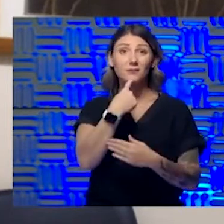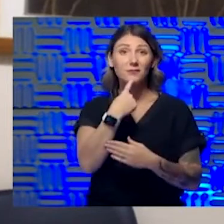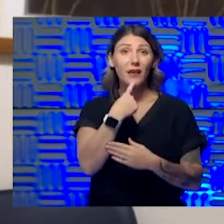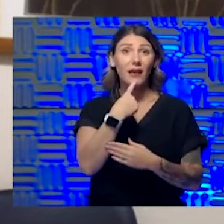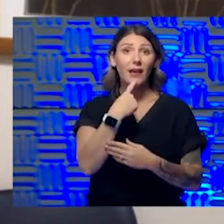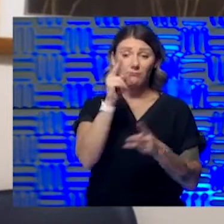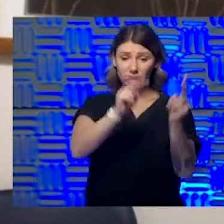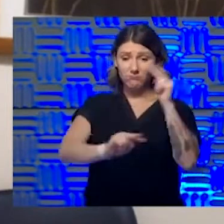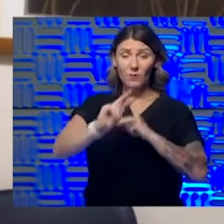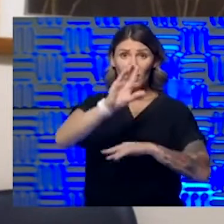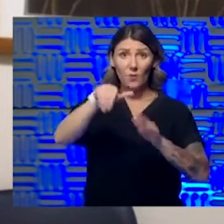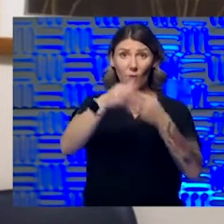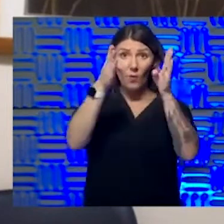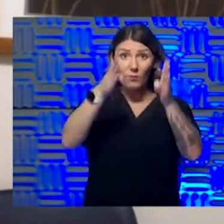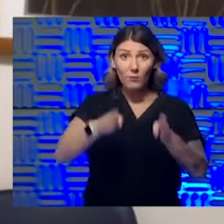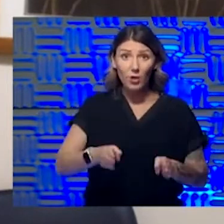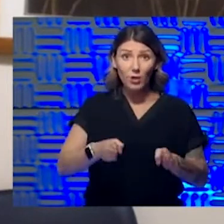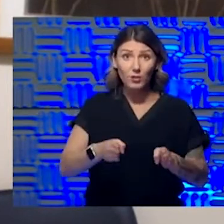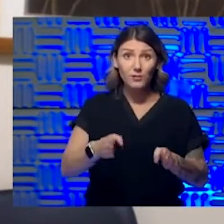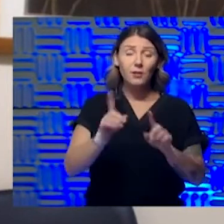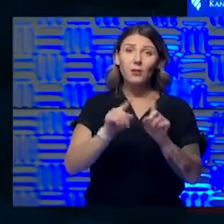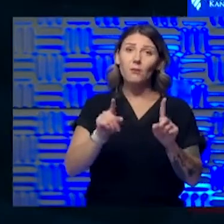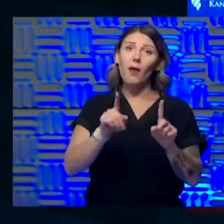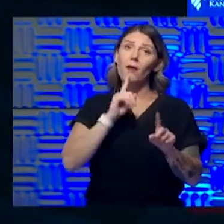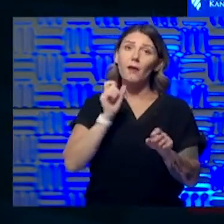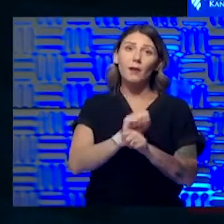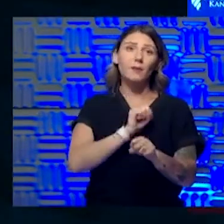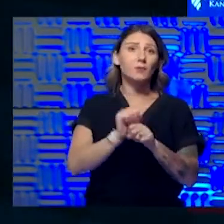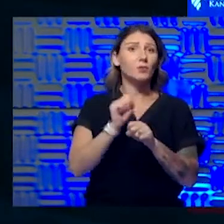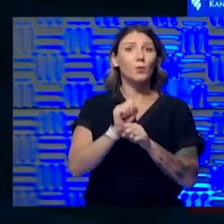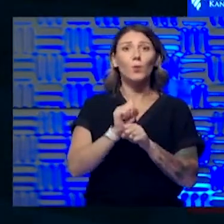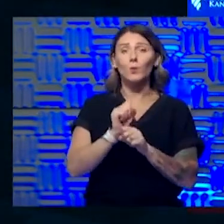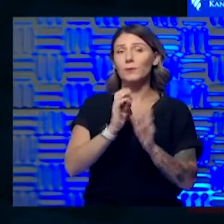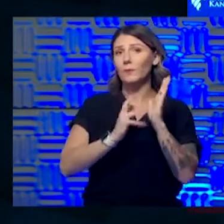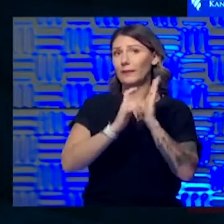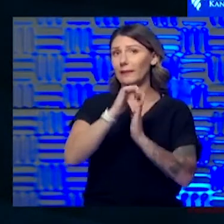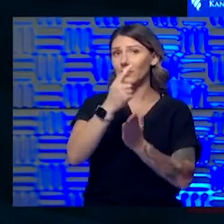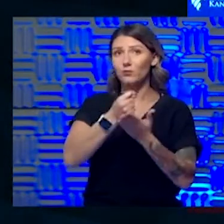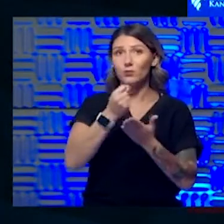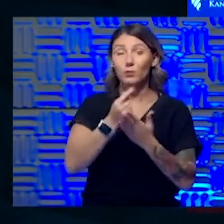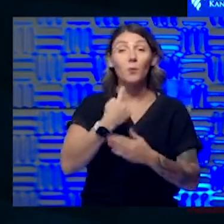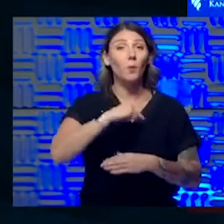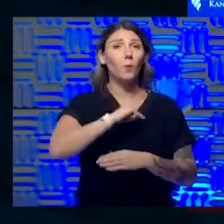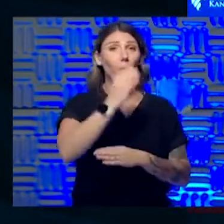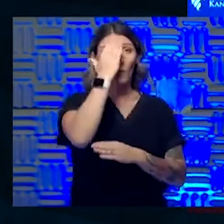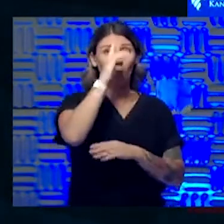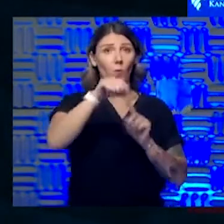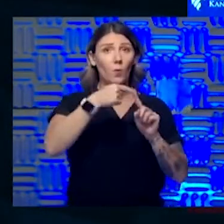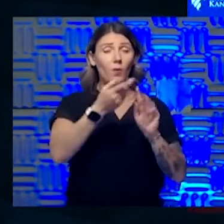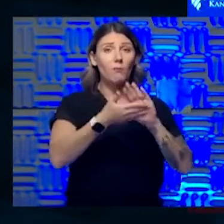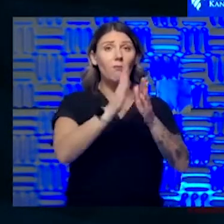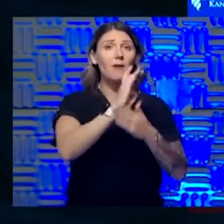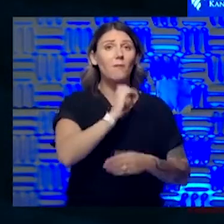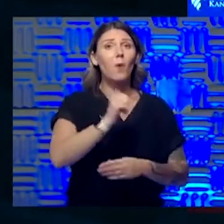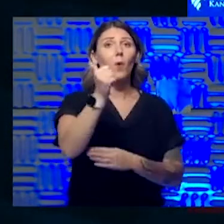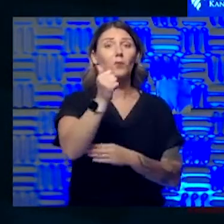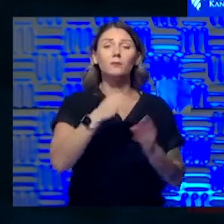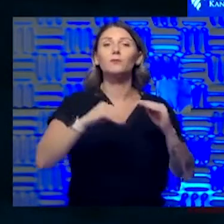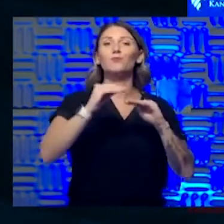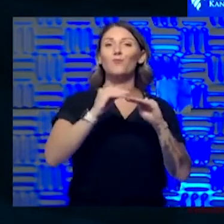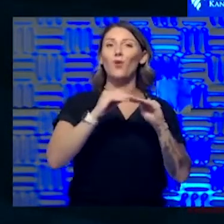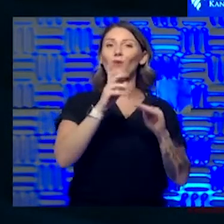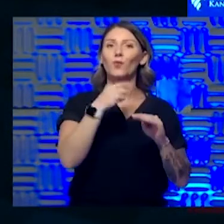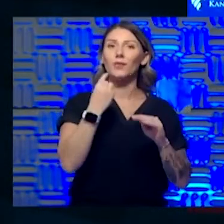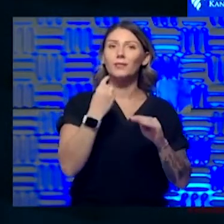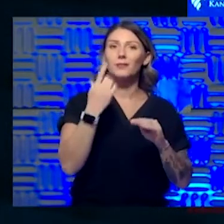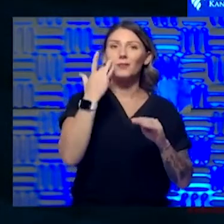important across the board, but absolutely with cancer treatment. It really is. And we know as people get older that they are more at risk, which is why Dr.